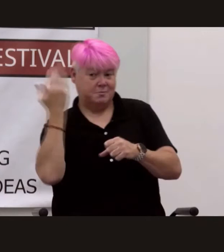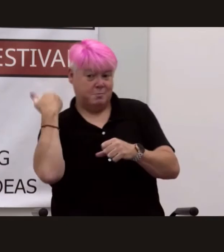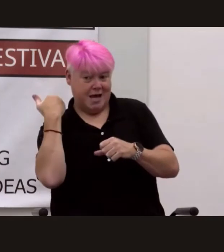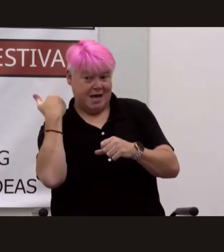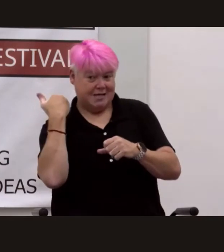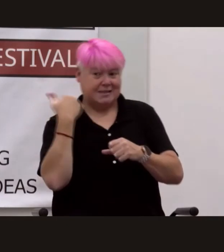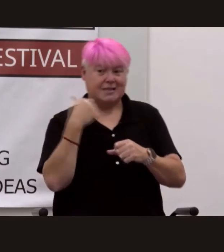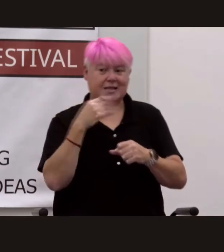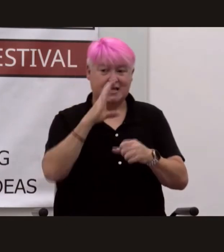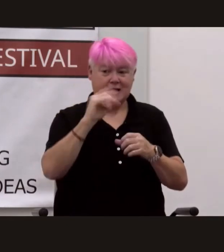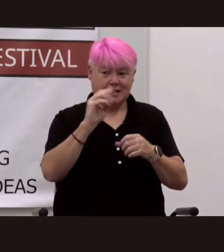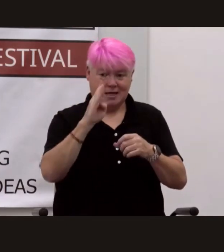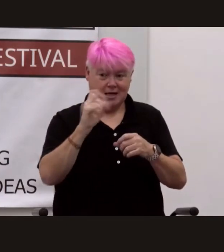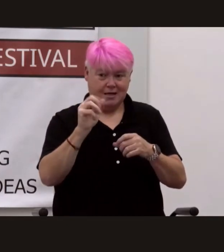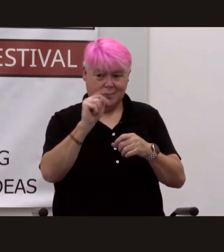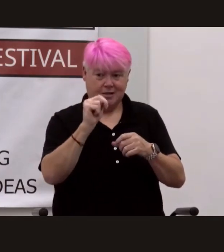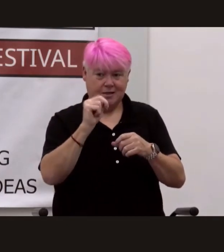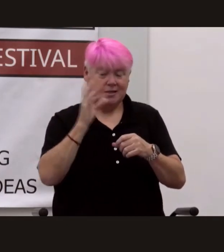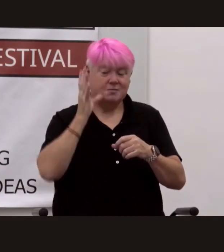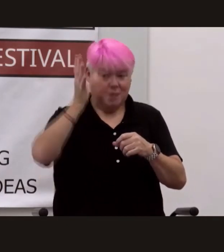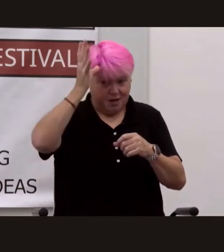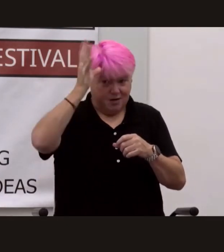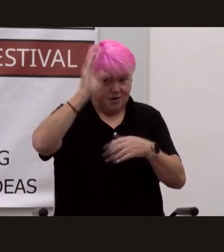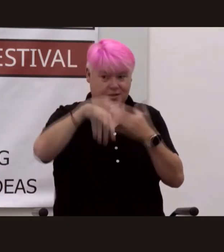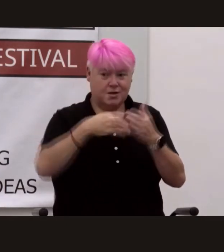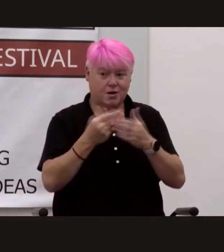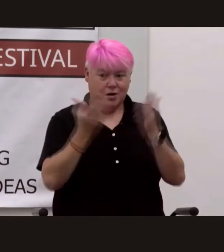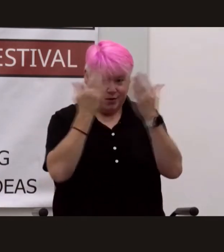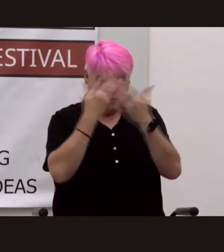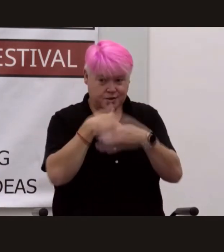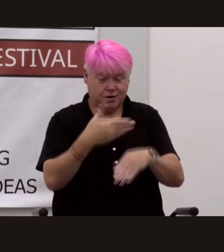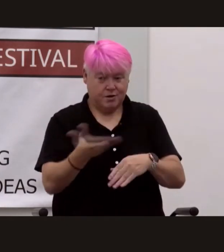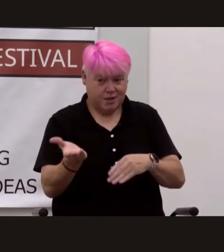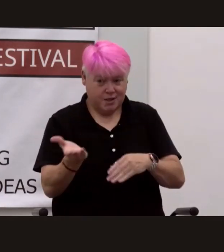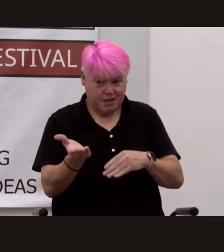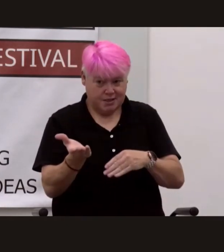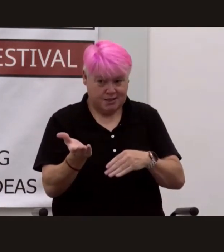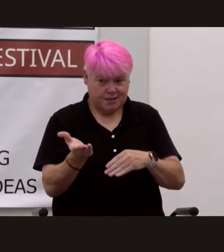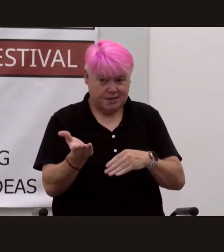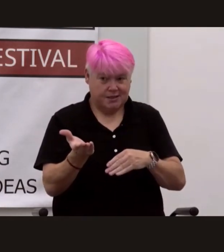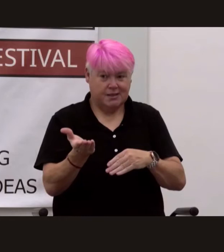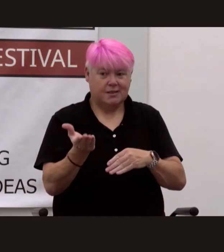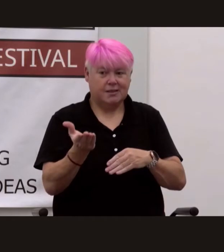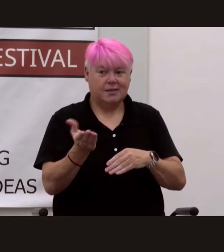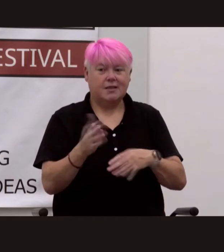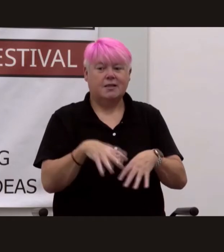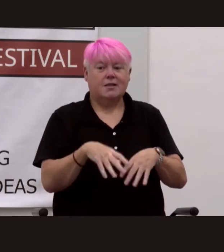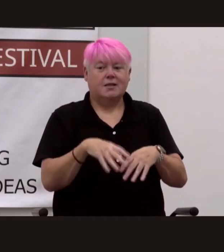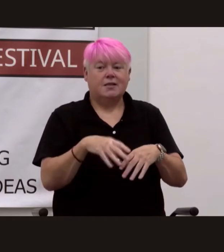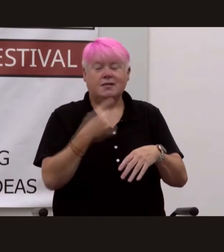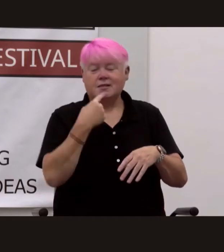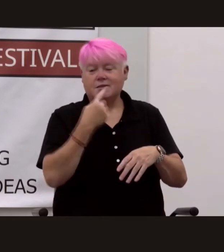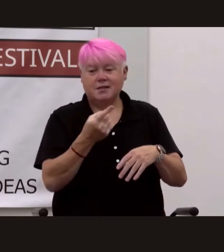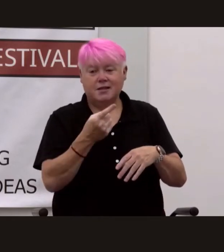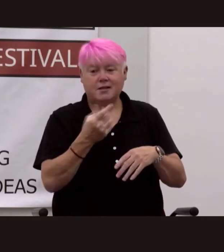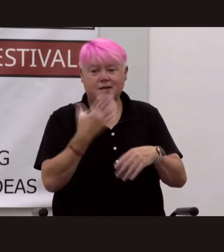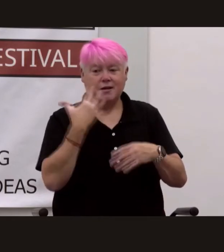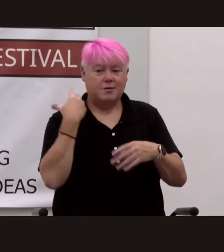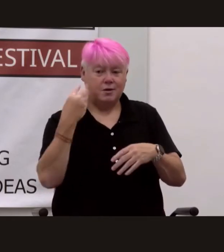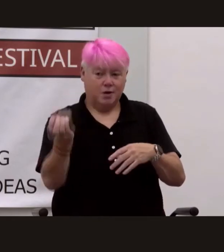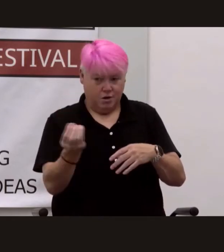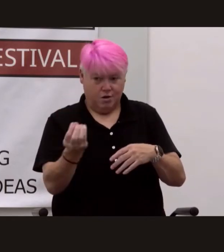cabin, those parents, all the shadows laid across his life, admit their final defeat and vanish from his